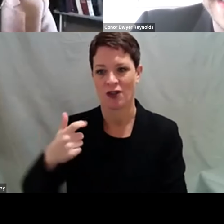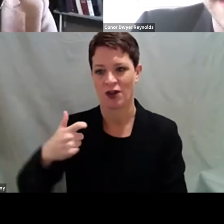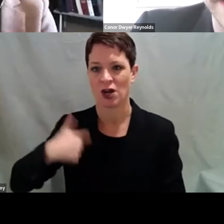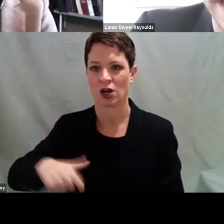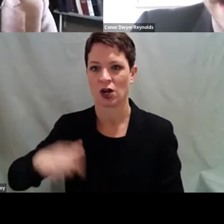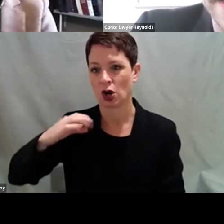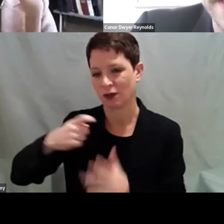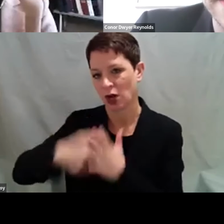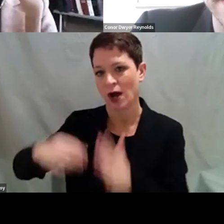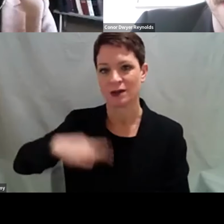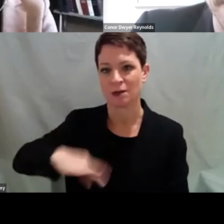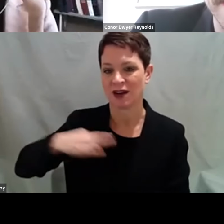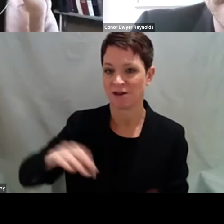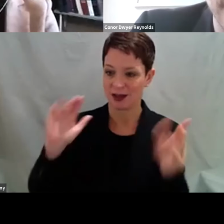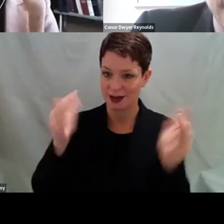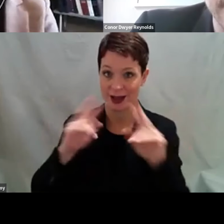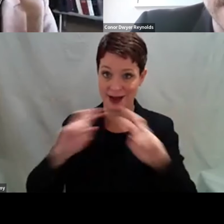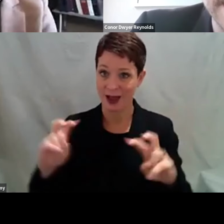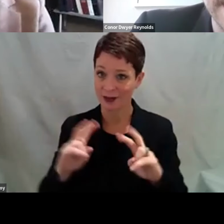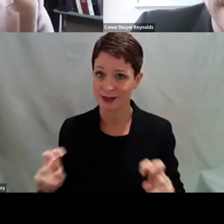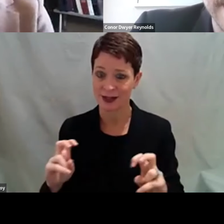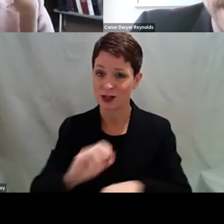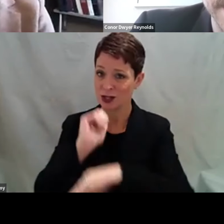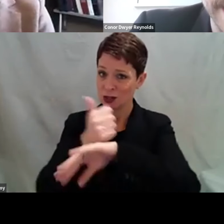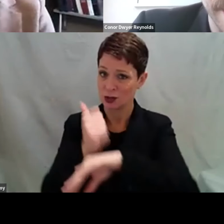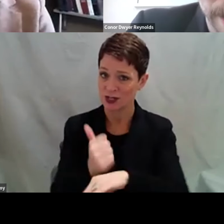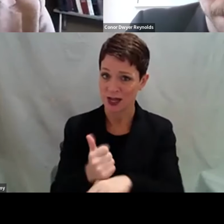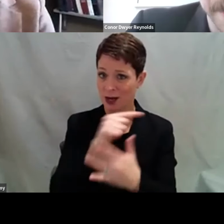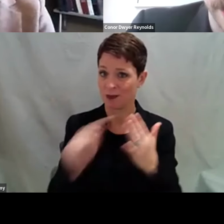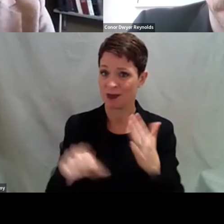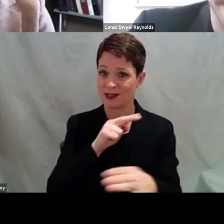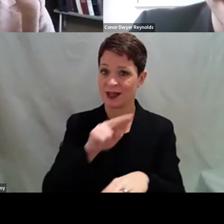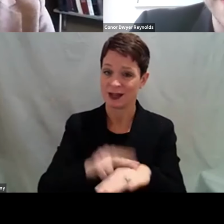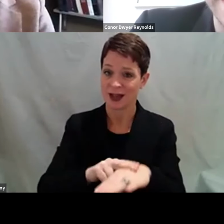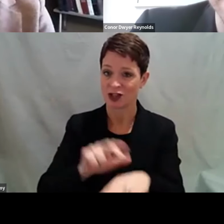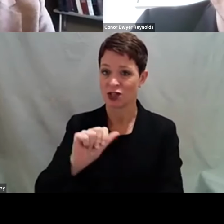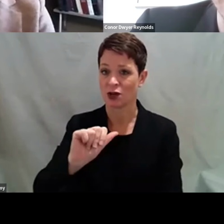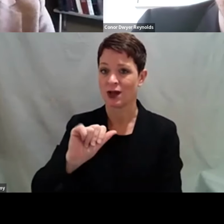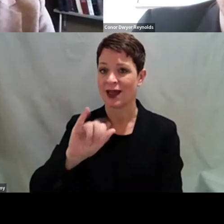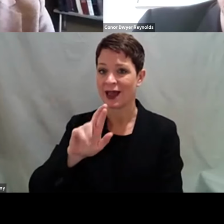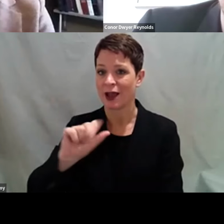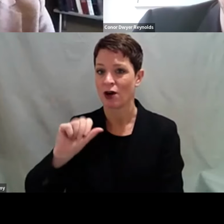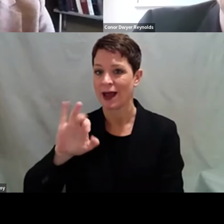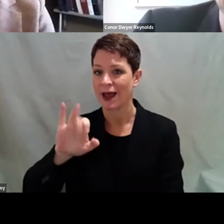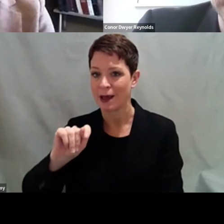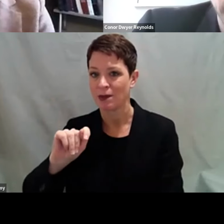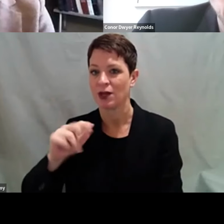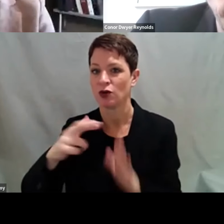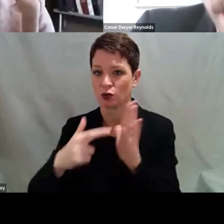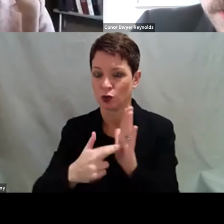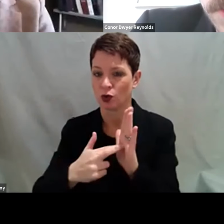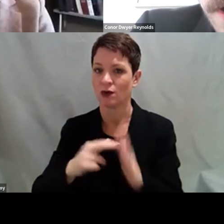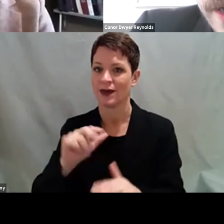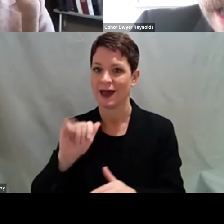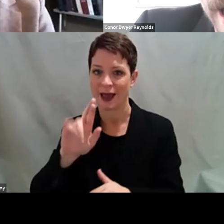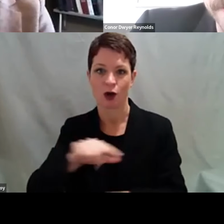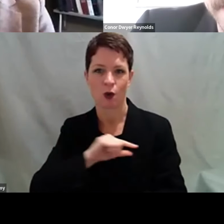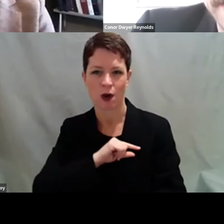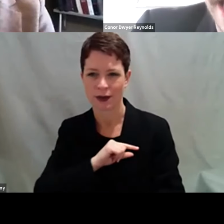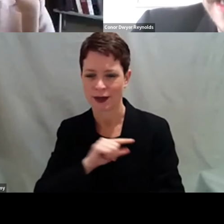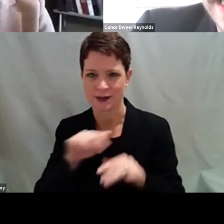and scientific analyses that go into setting these national ambient air quality standards. When you